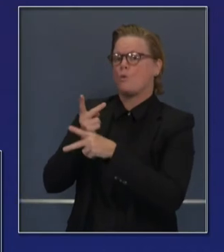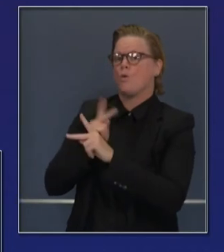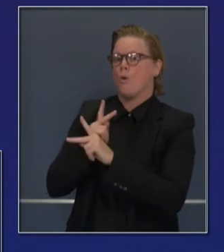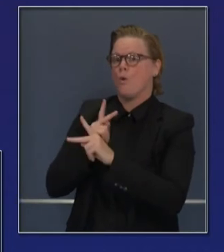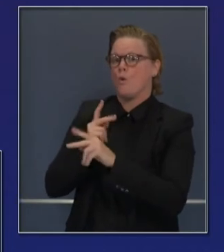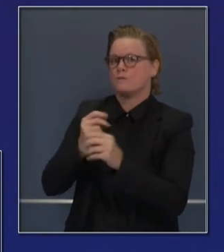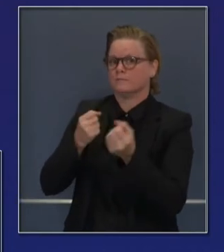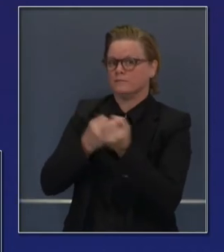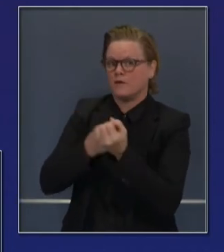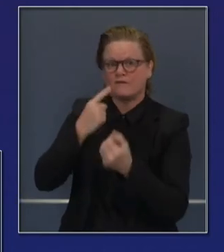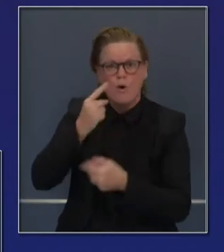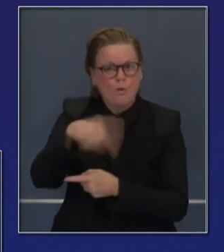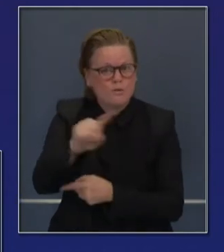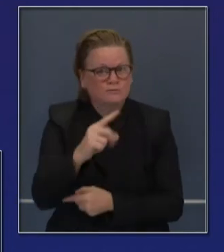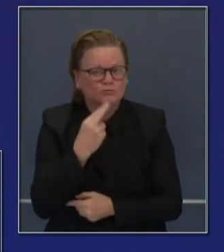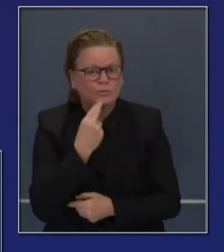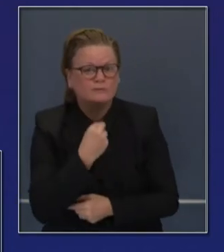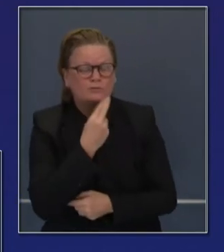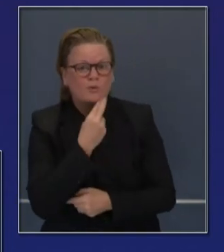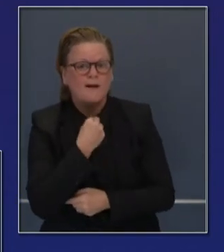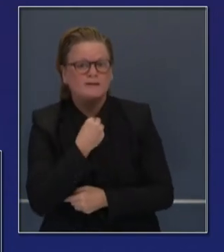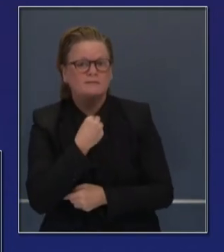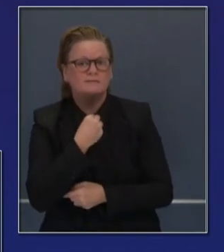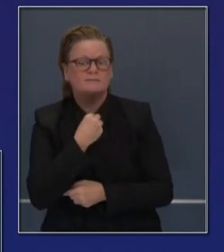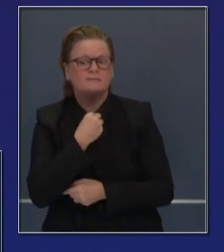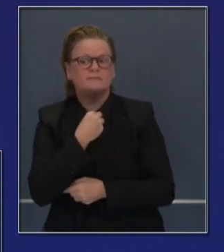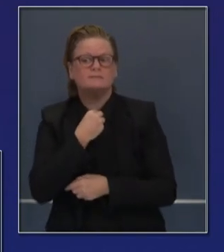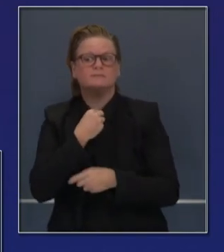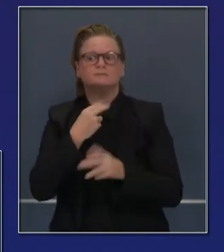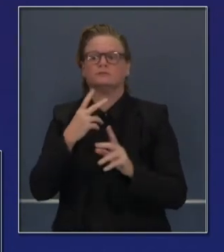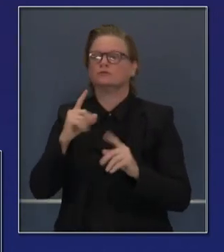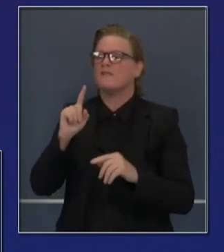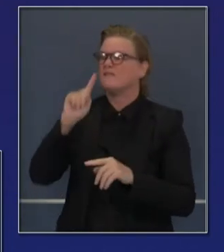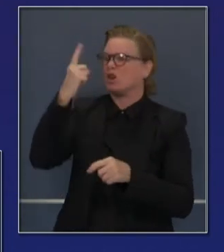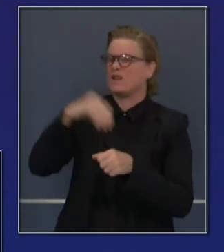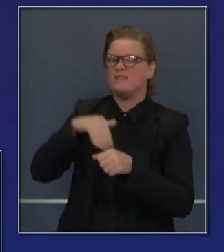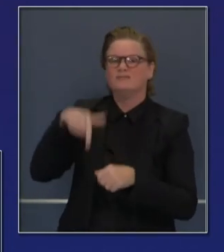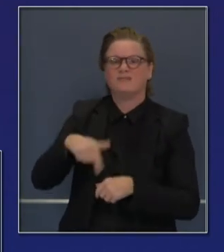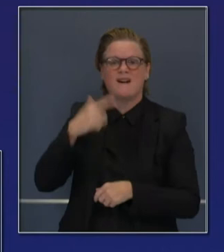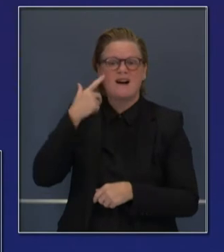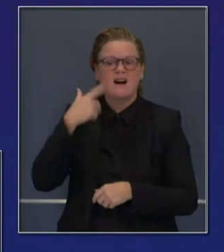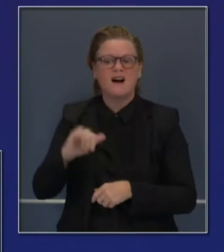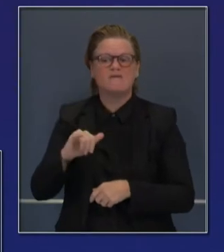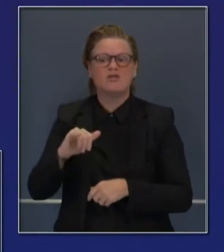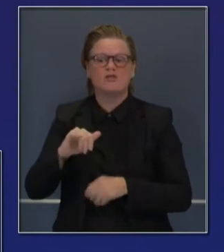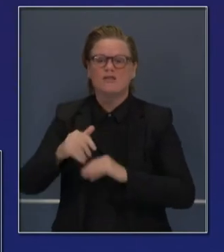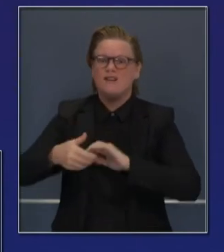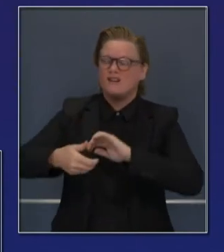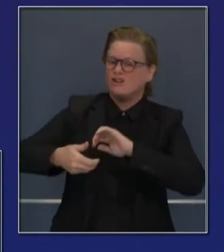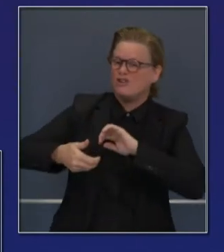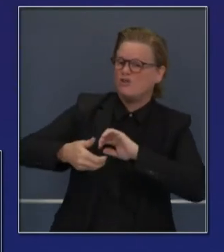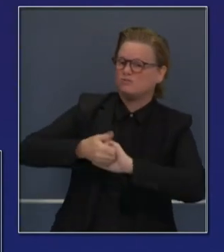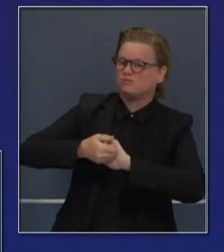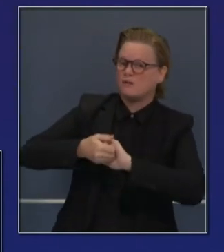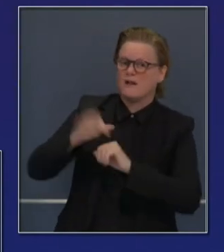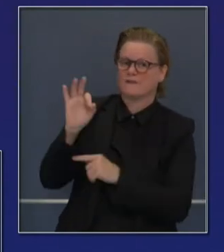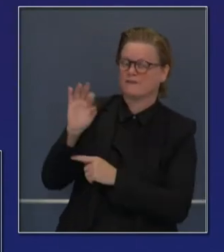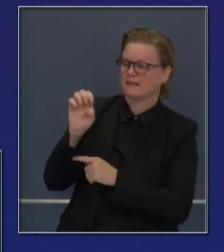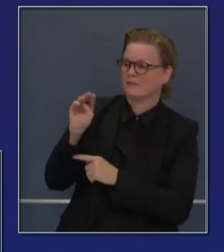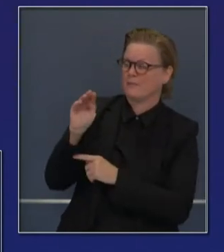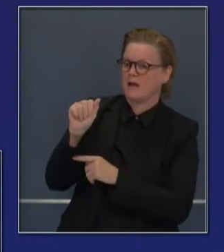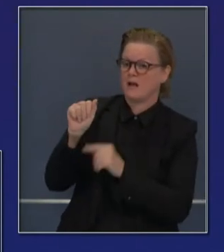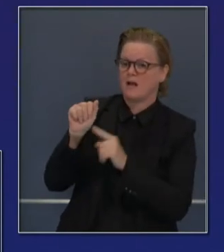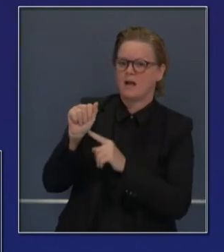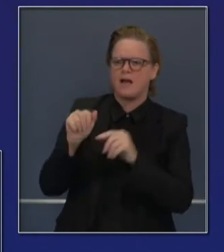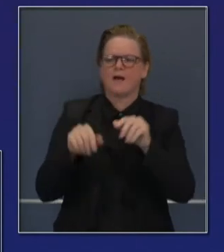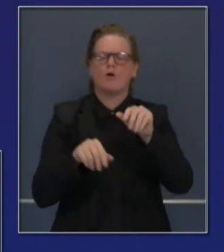months back a First in the Nation program working with FEMA and working with our federal partners called Great Plates. The